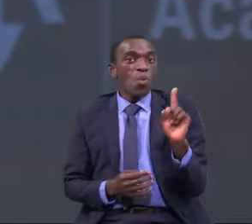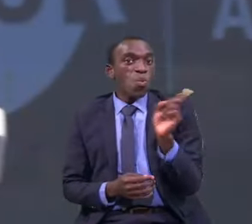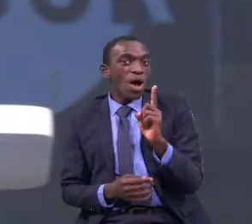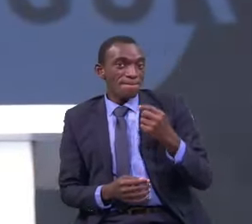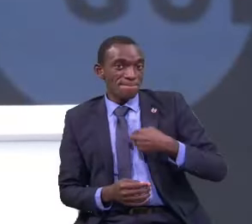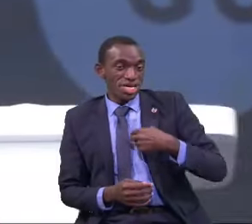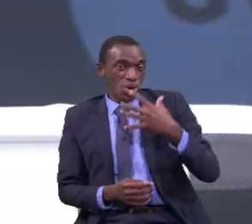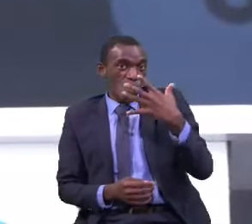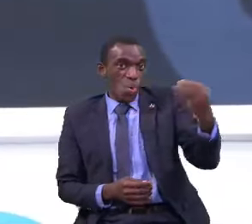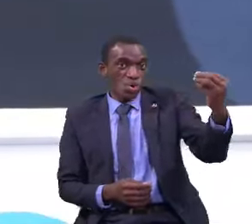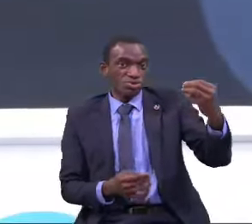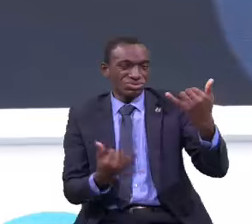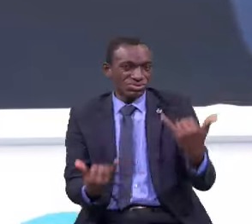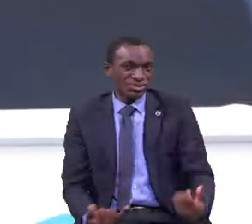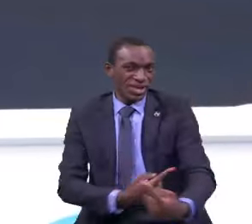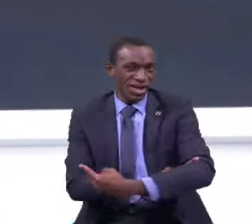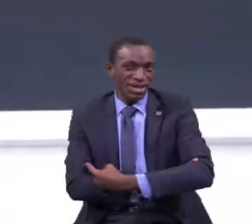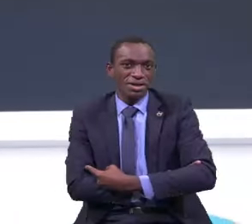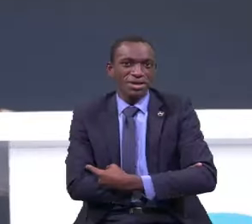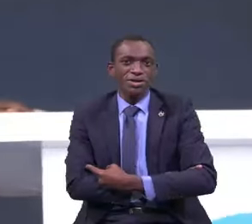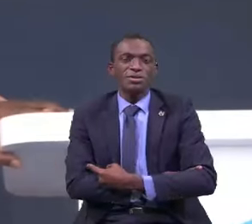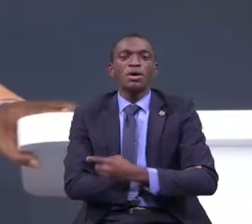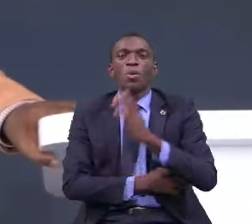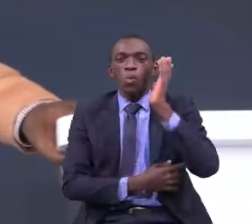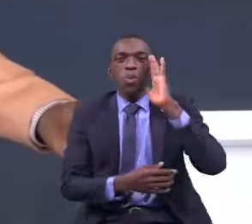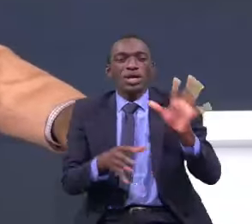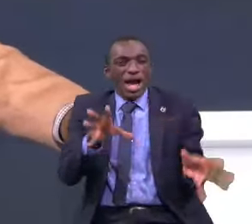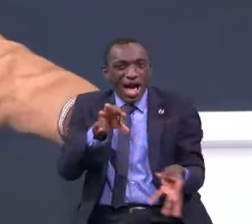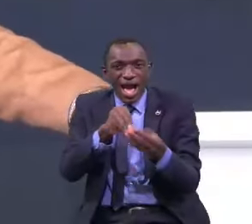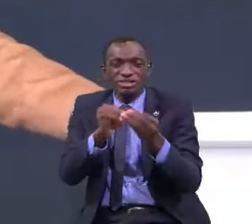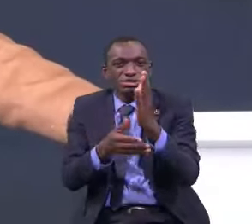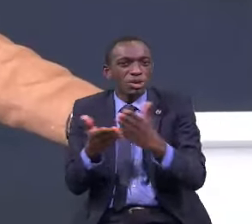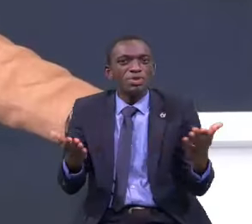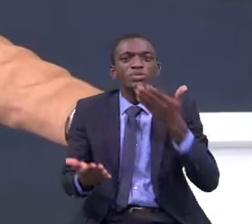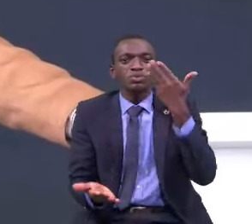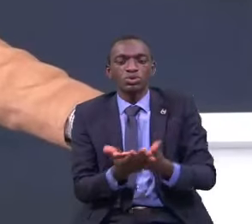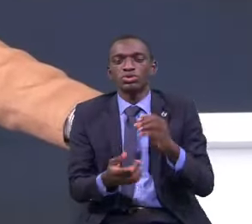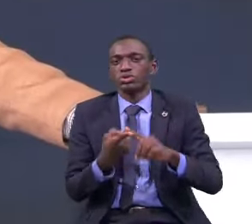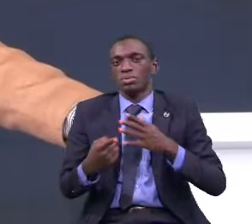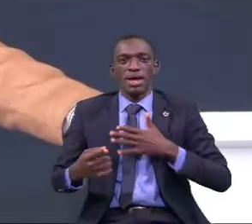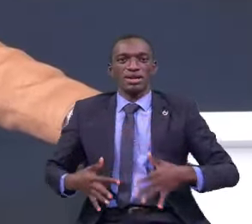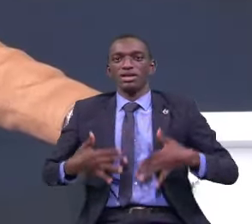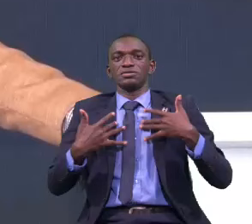today will add something good to my life.